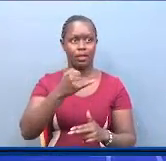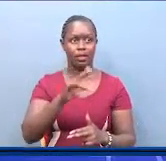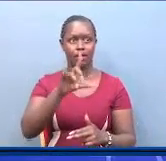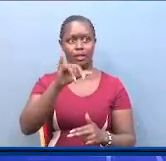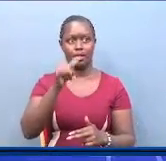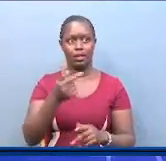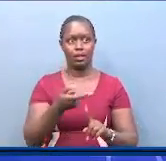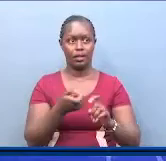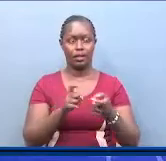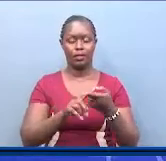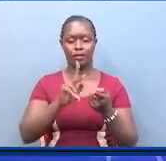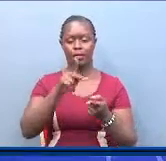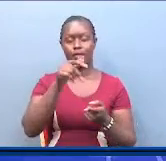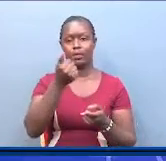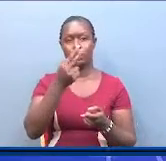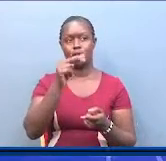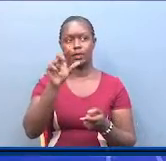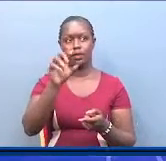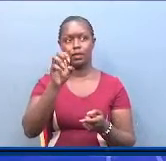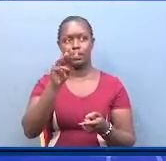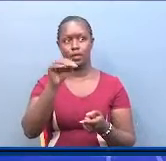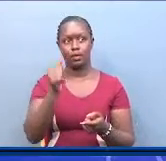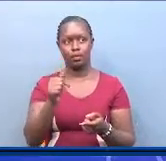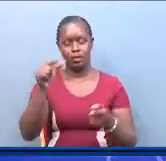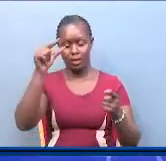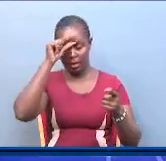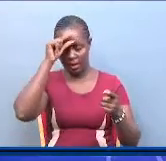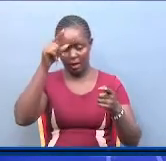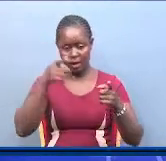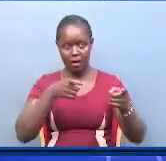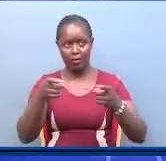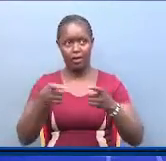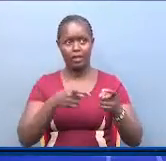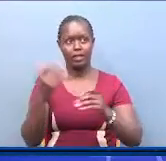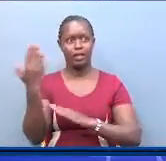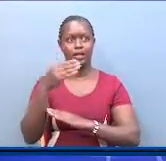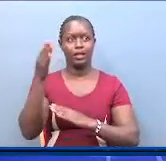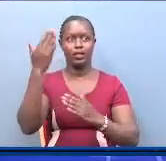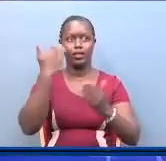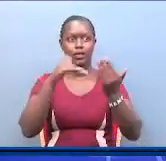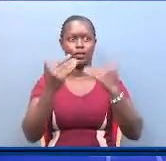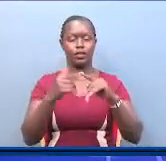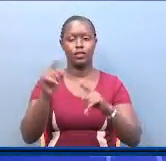Kagima constituency and a governance expert, lecturer at the University of Nairobi.